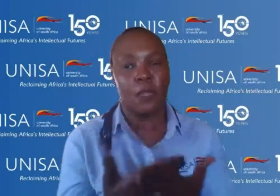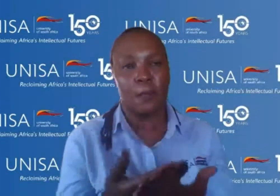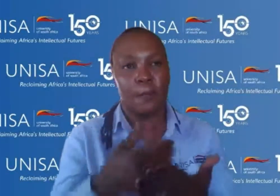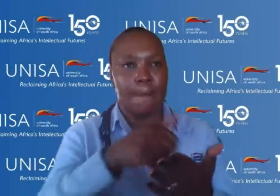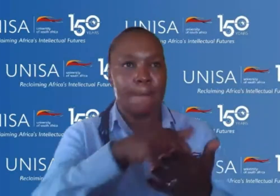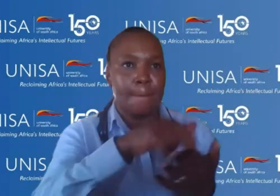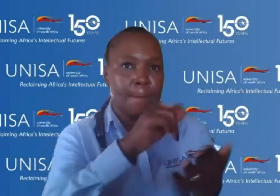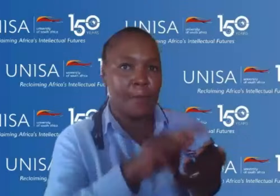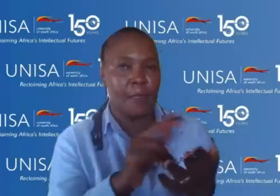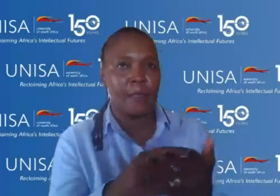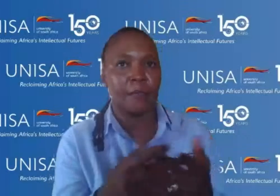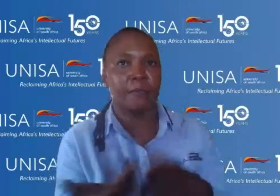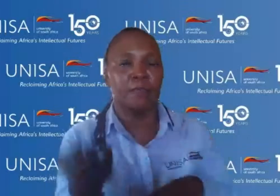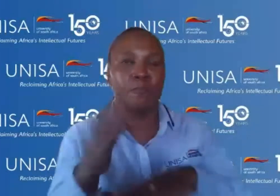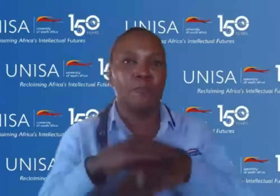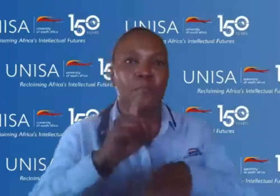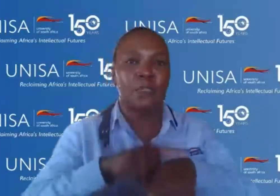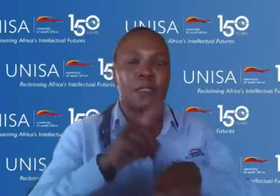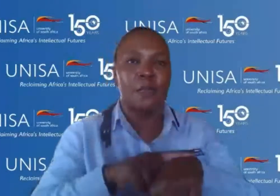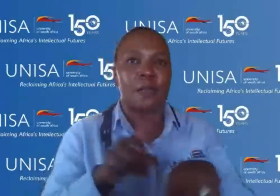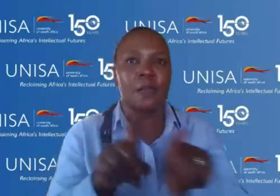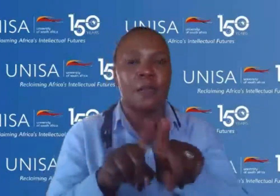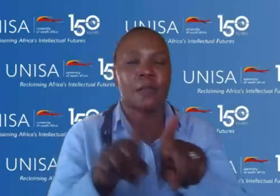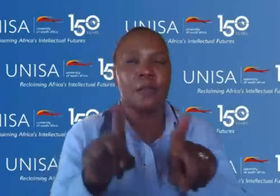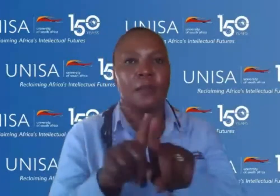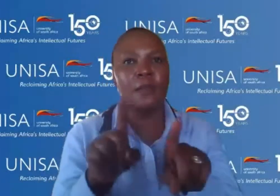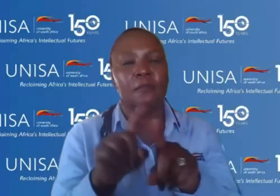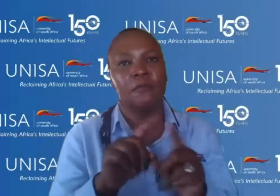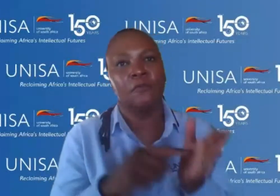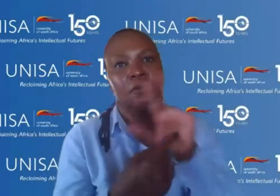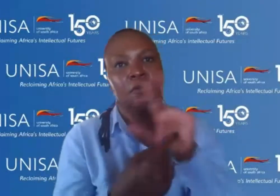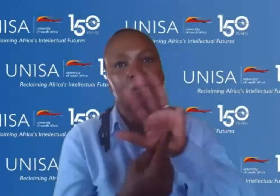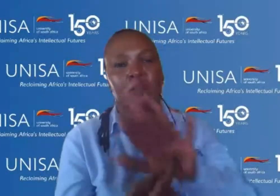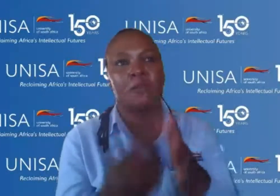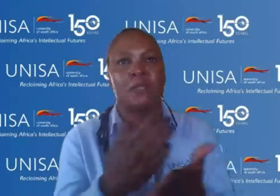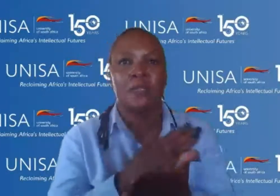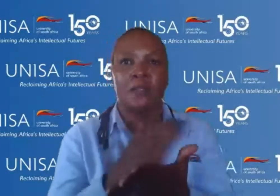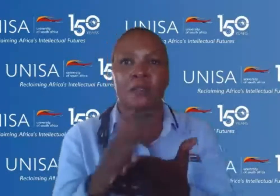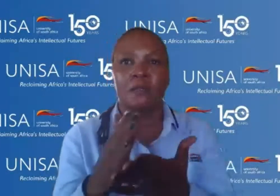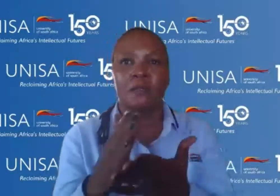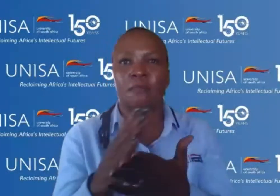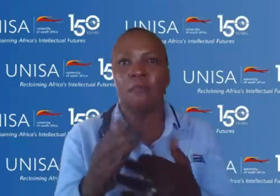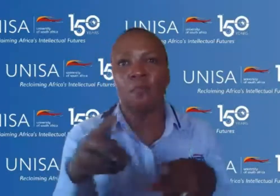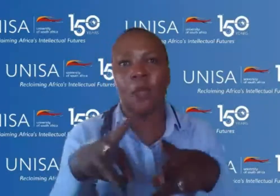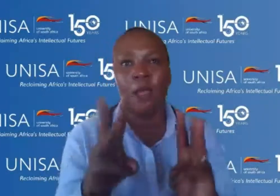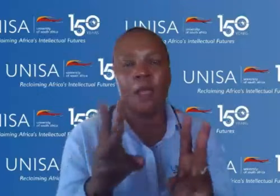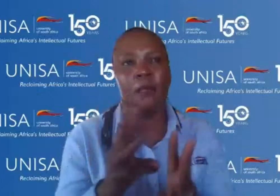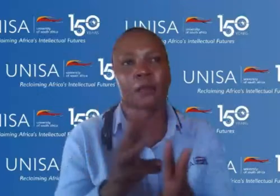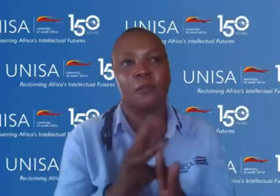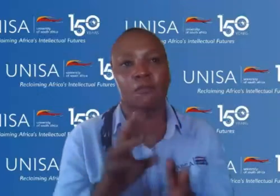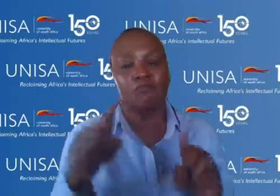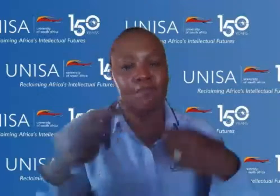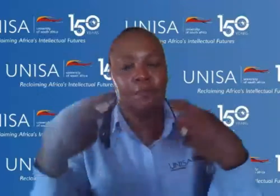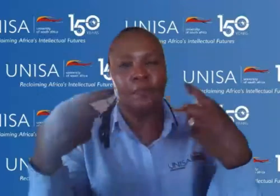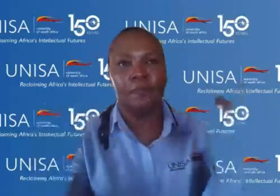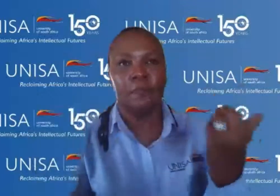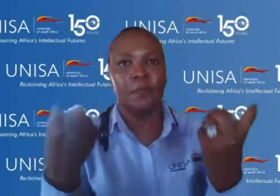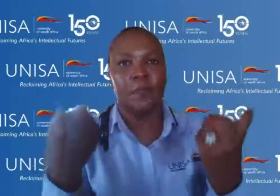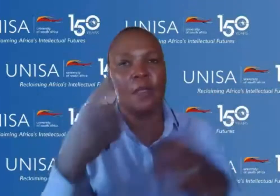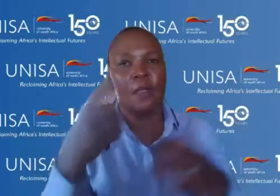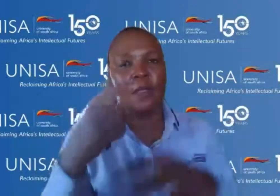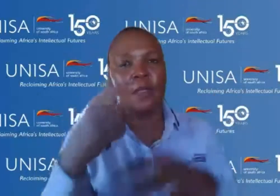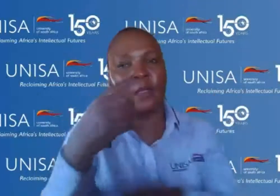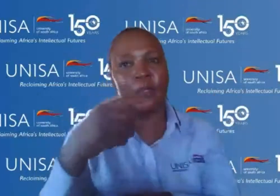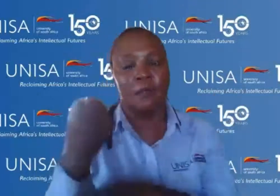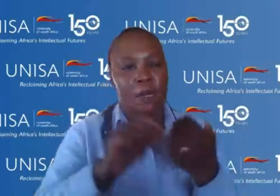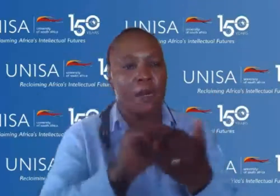time. Like, for an example, you find that in some instances, you are not able to firstly write your